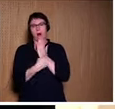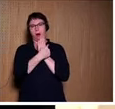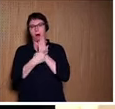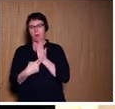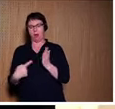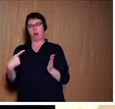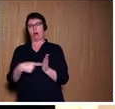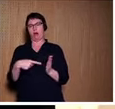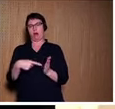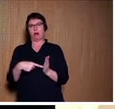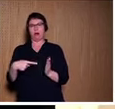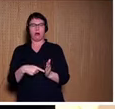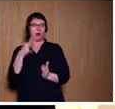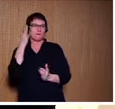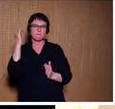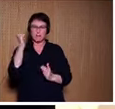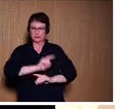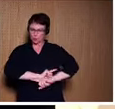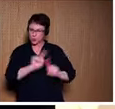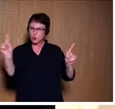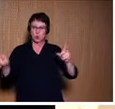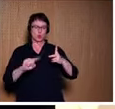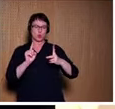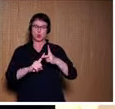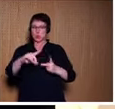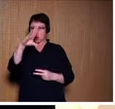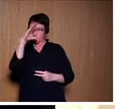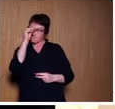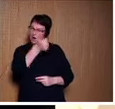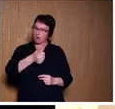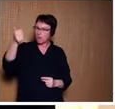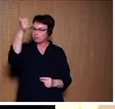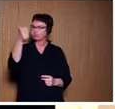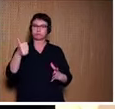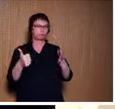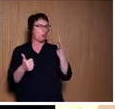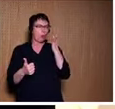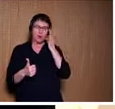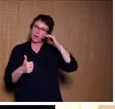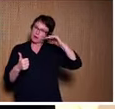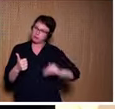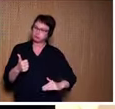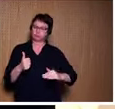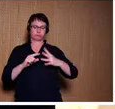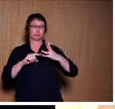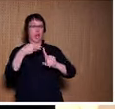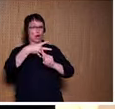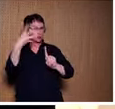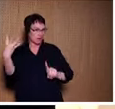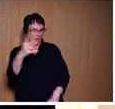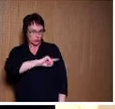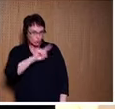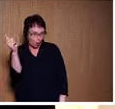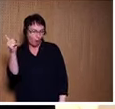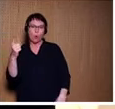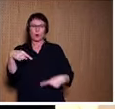against feminism, gender equality, and LGBTIQ+ rights. While